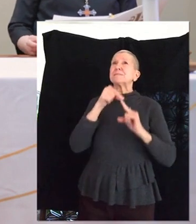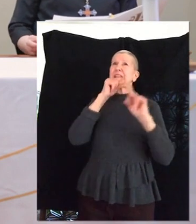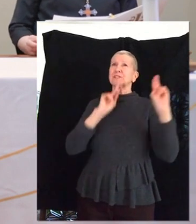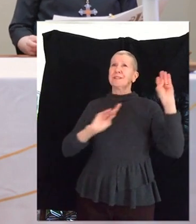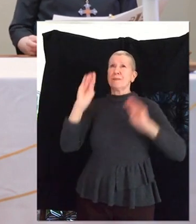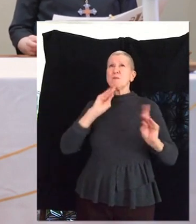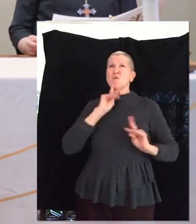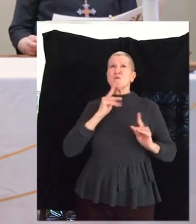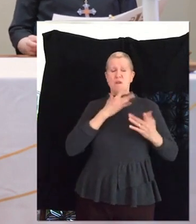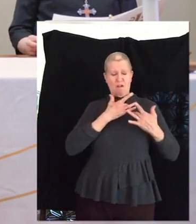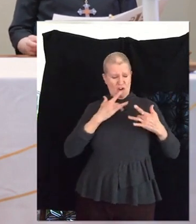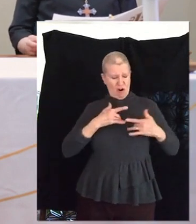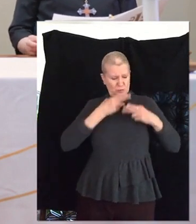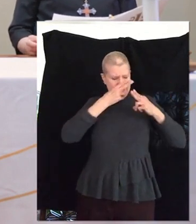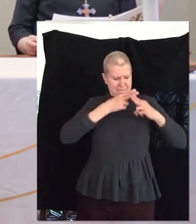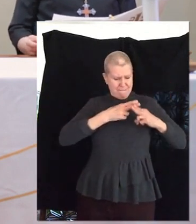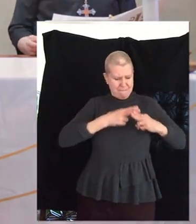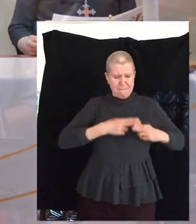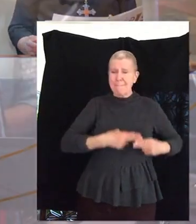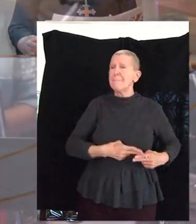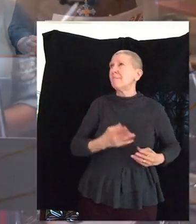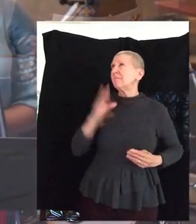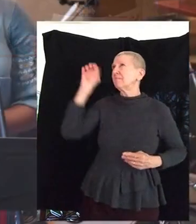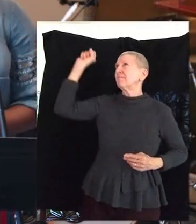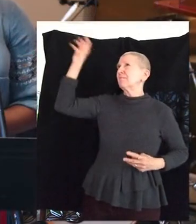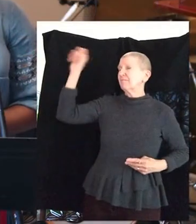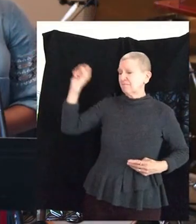our hearts before you know.